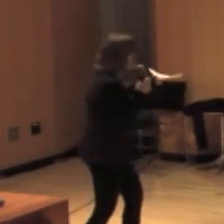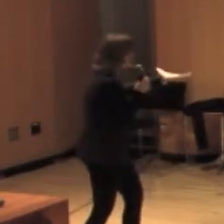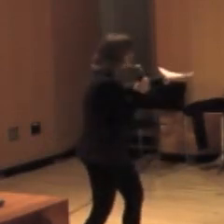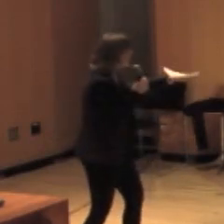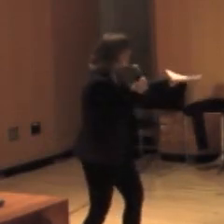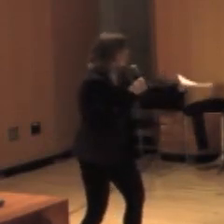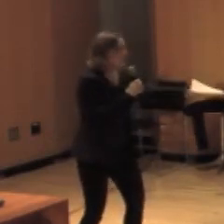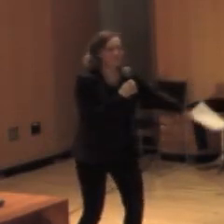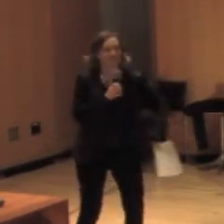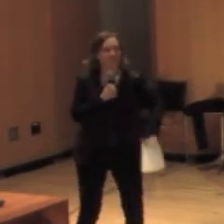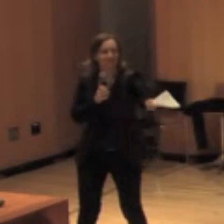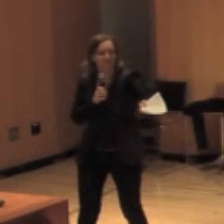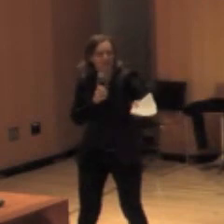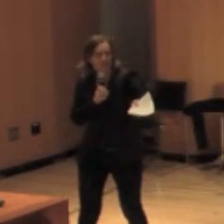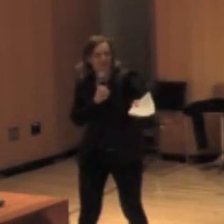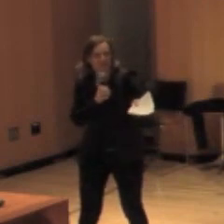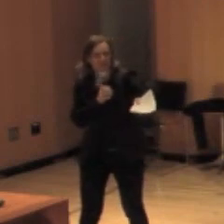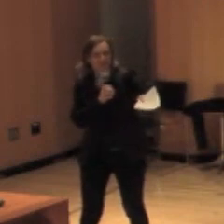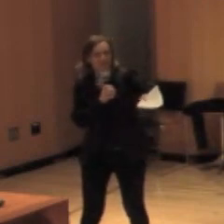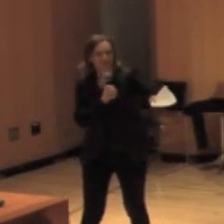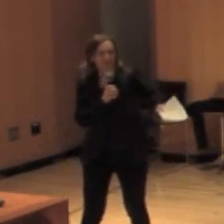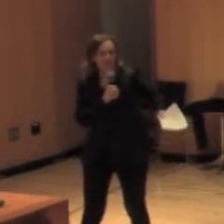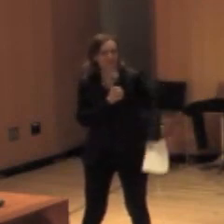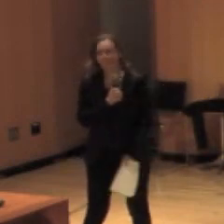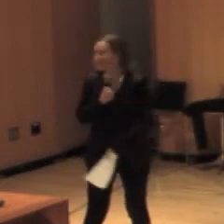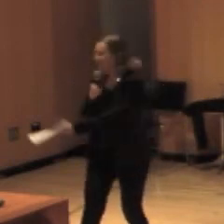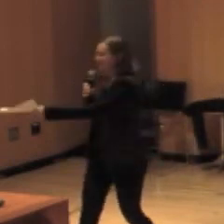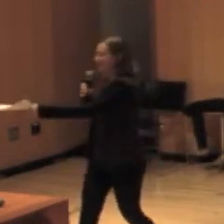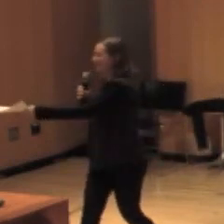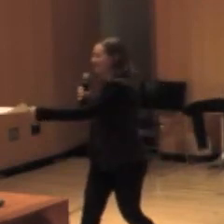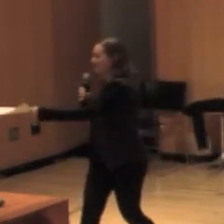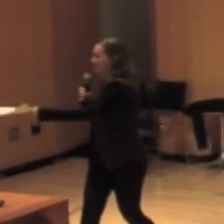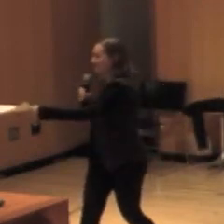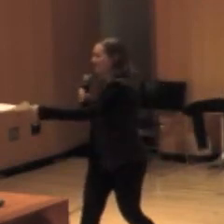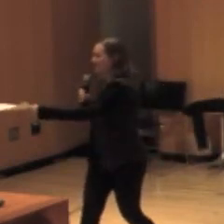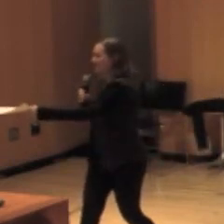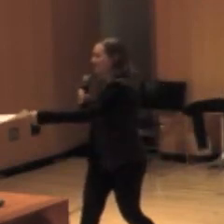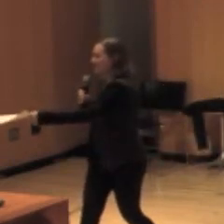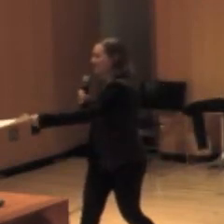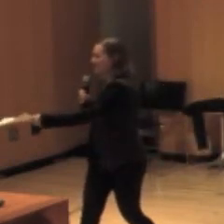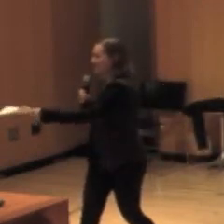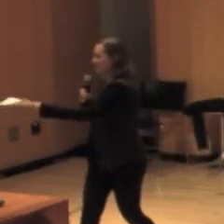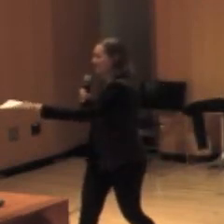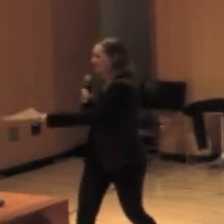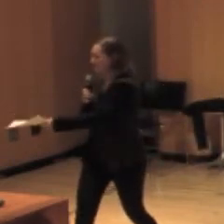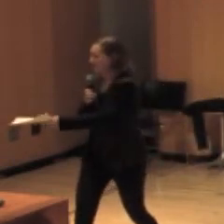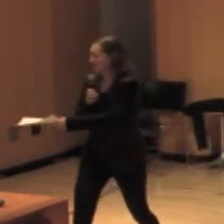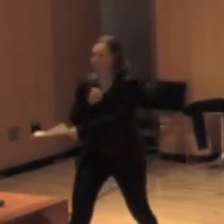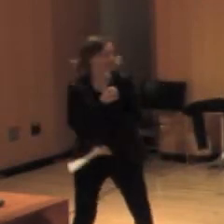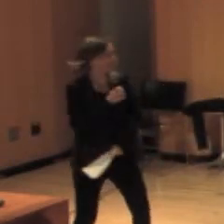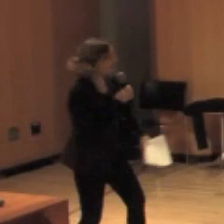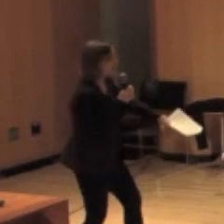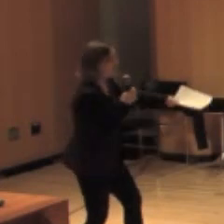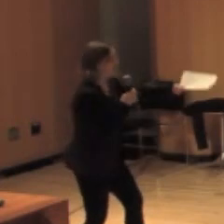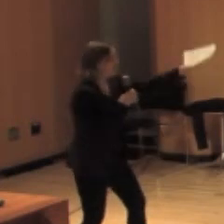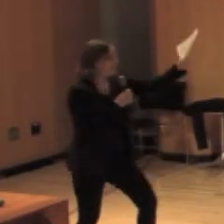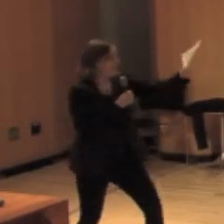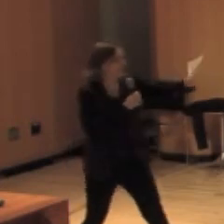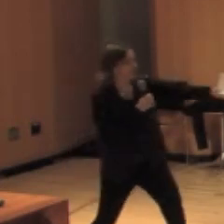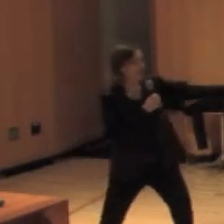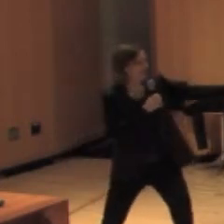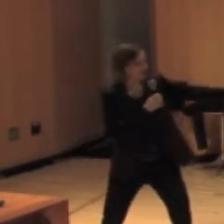so Anna's playing the young woman James is playing the young man Diana is playing the mother R's playing the